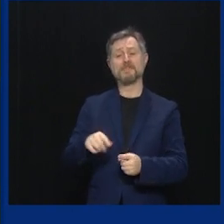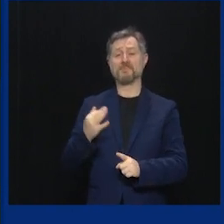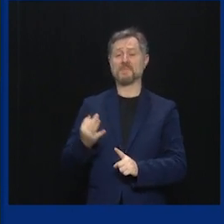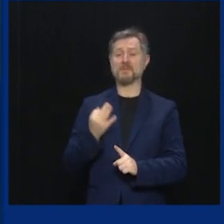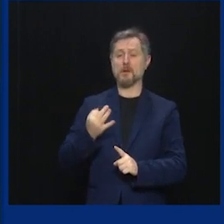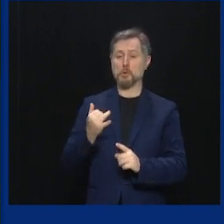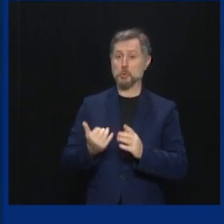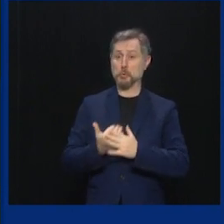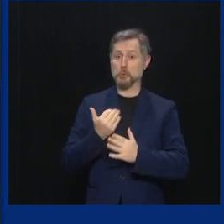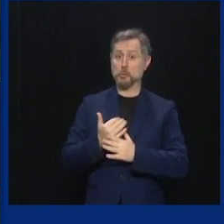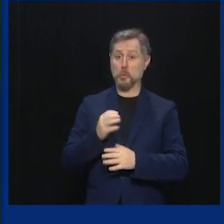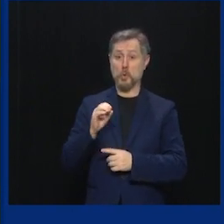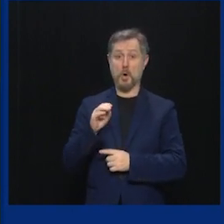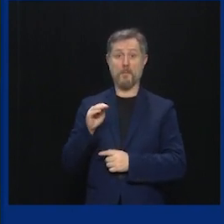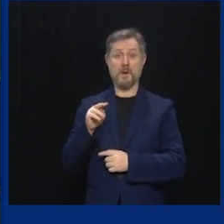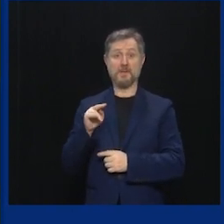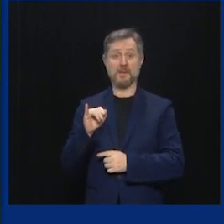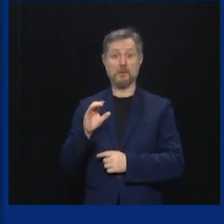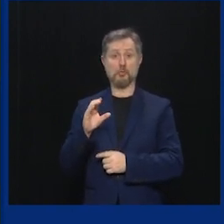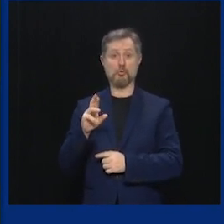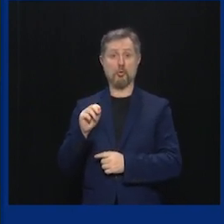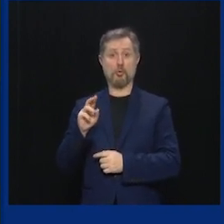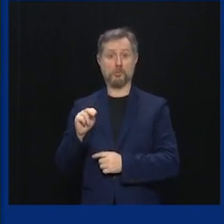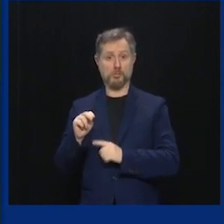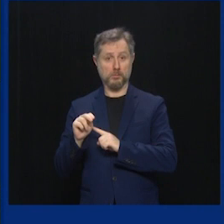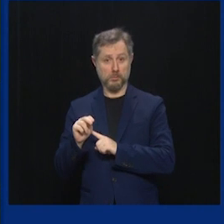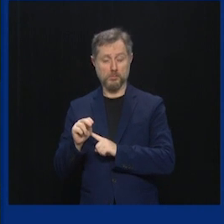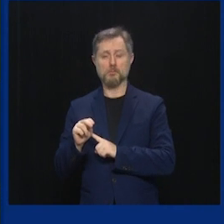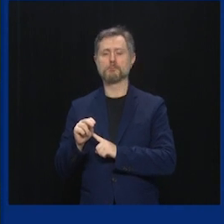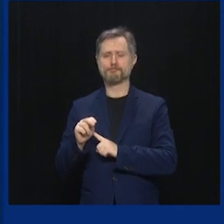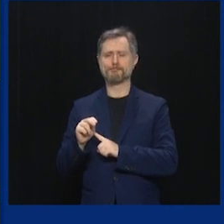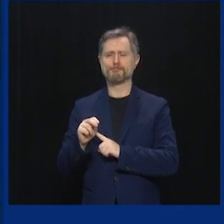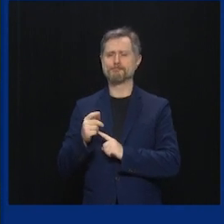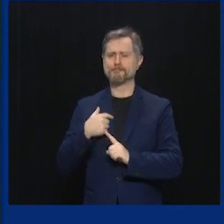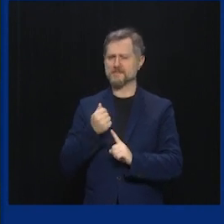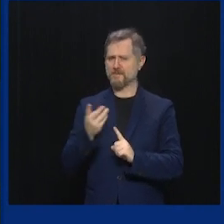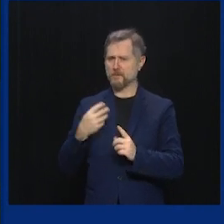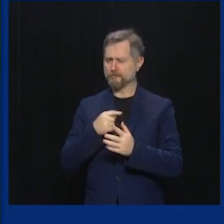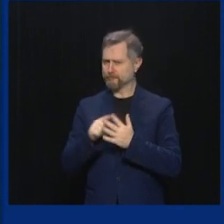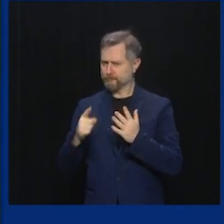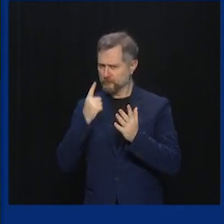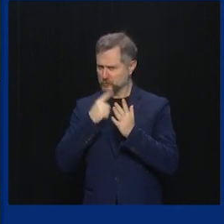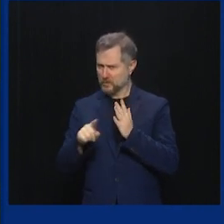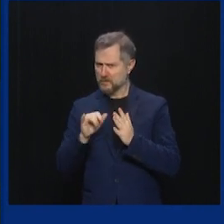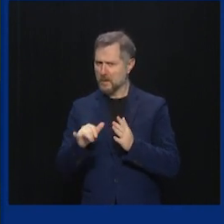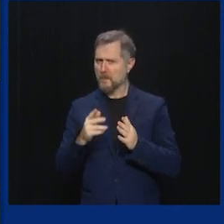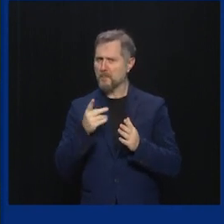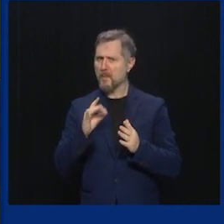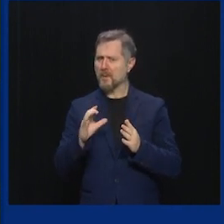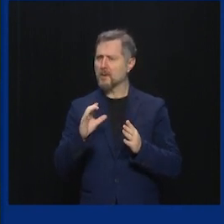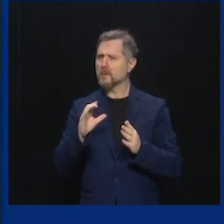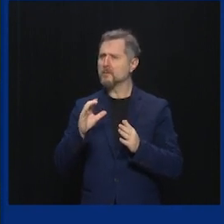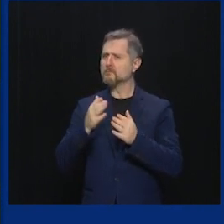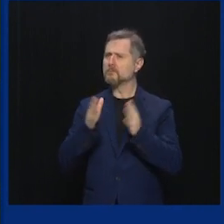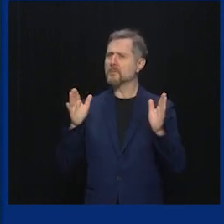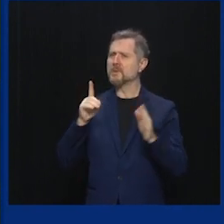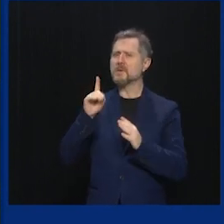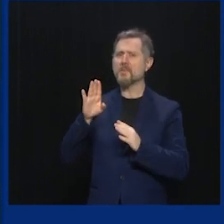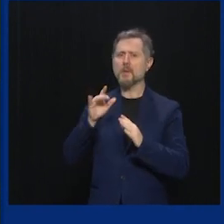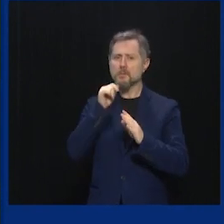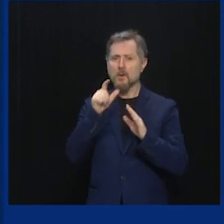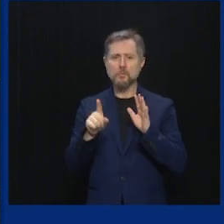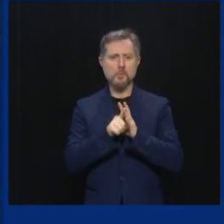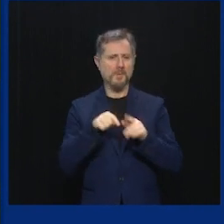variant, Omicron, we've done several things here. We first checked those public databases to confirm that the variant had not been reported anywhere from New